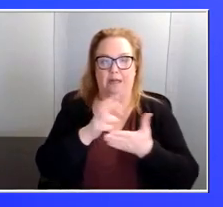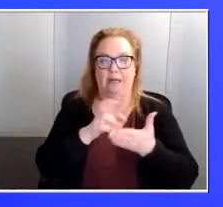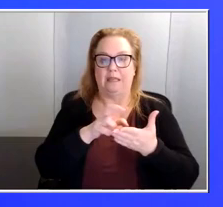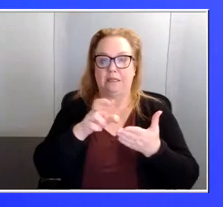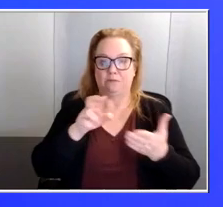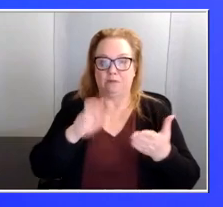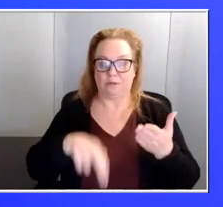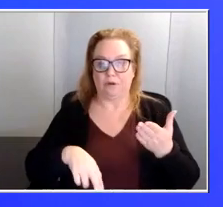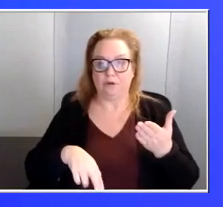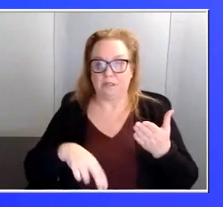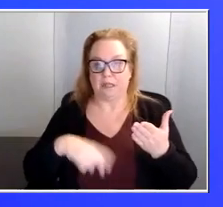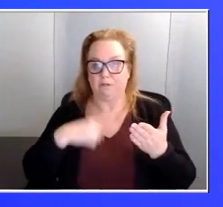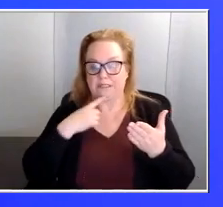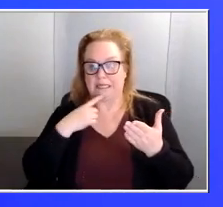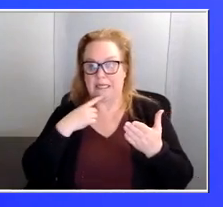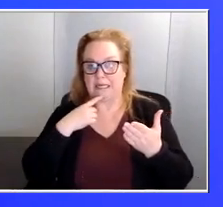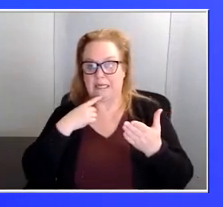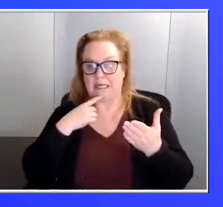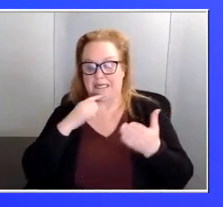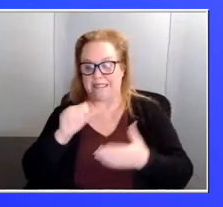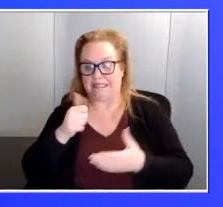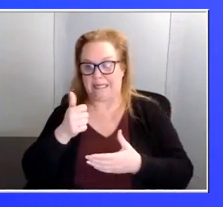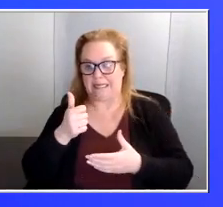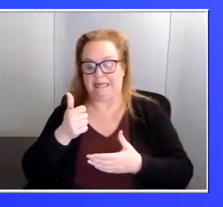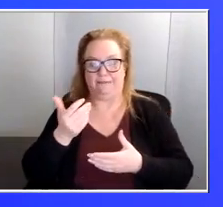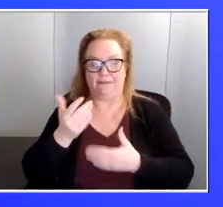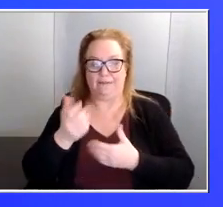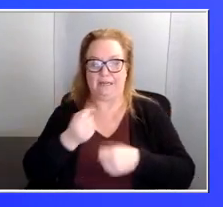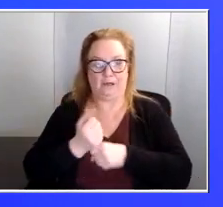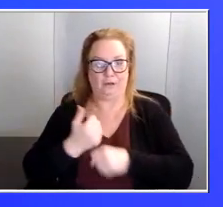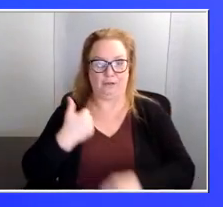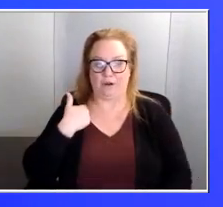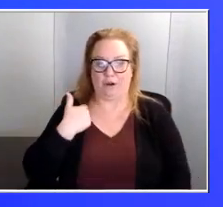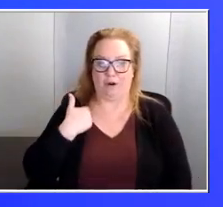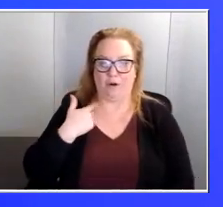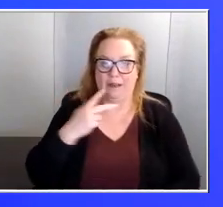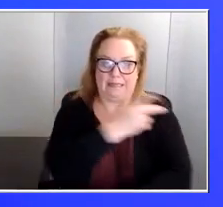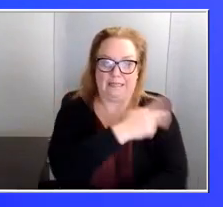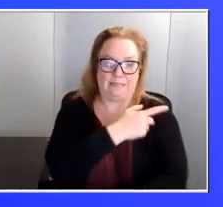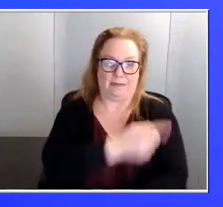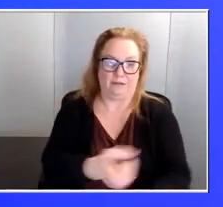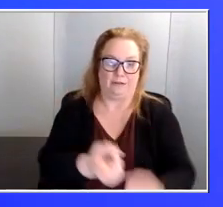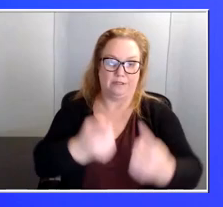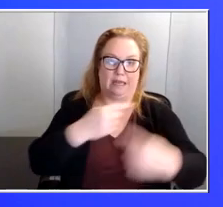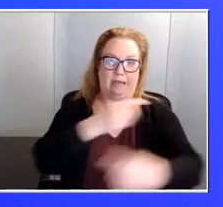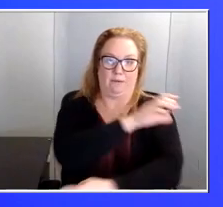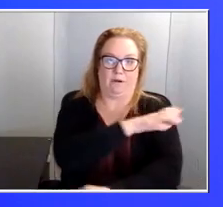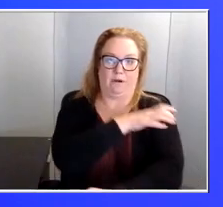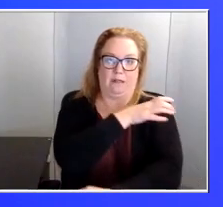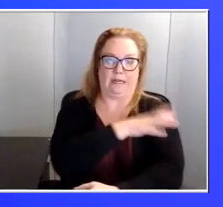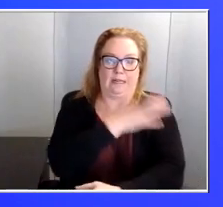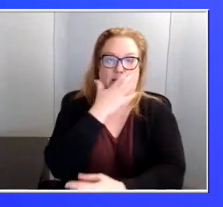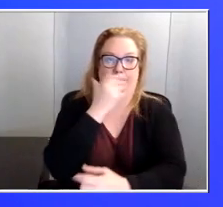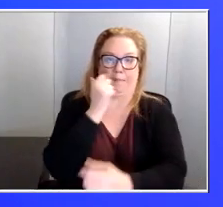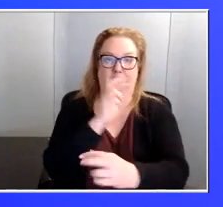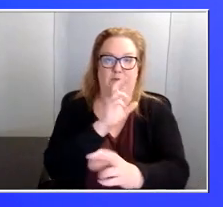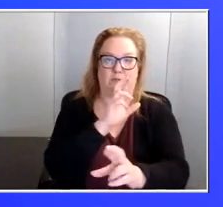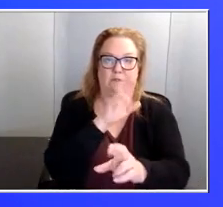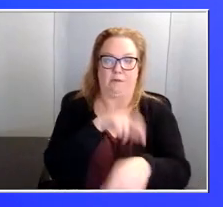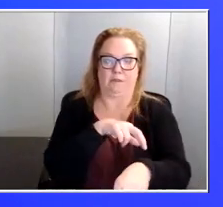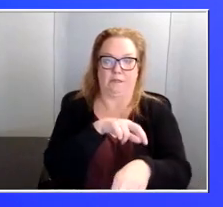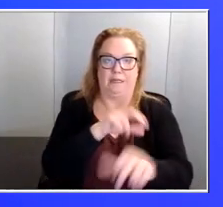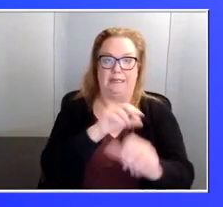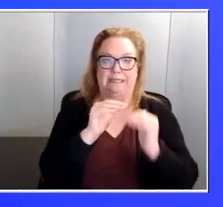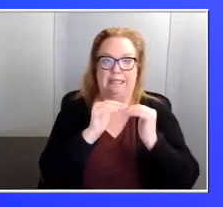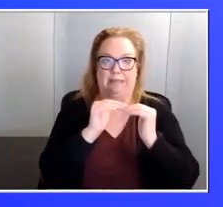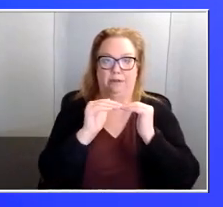you, 10 years or 15 years ago, when these patients came to our clinic, the best response was to keep their disease stable,